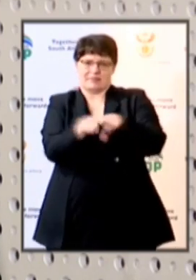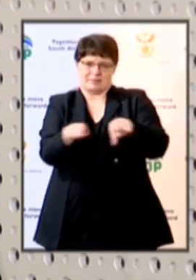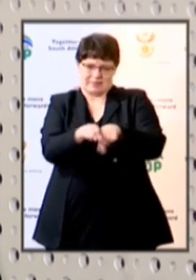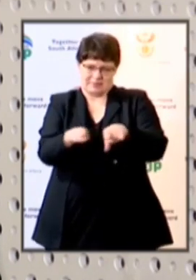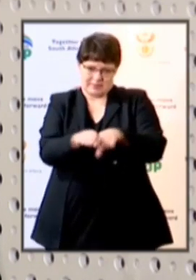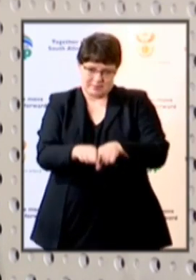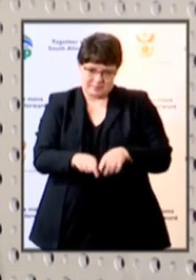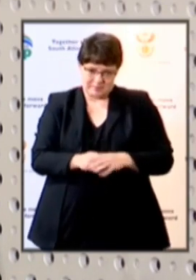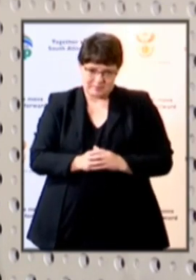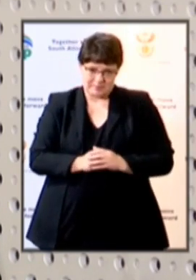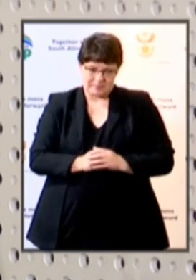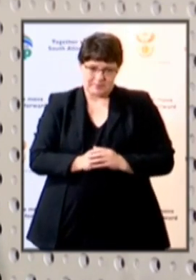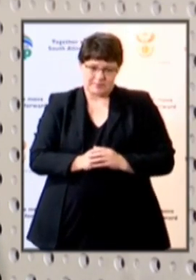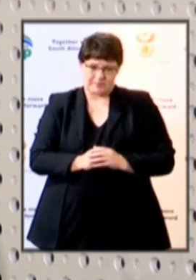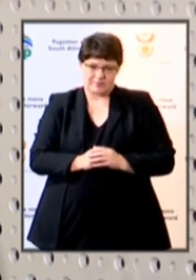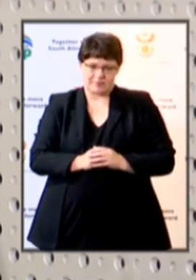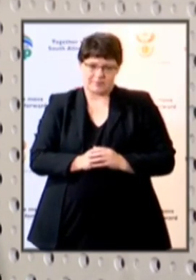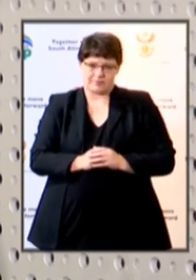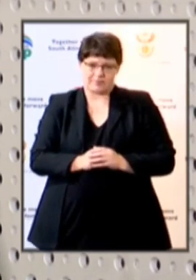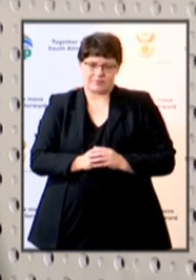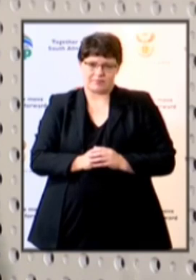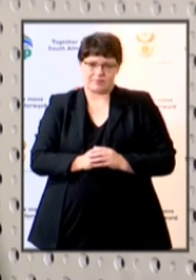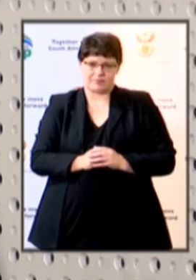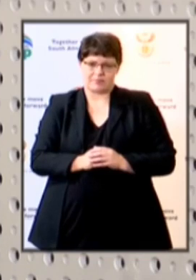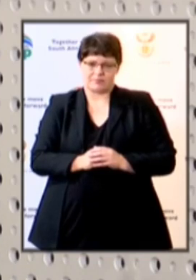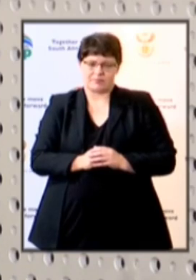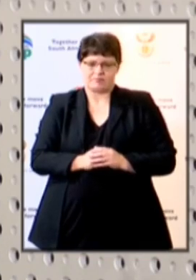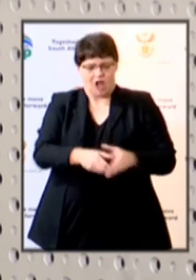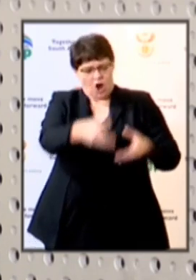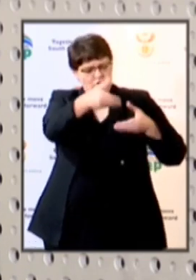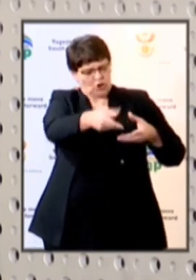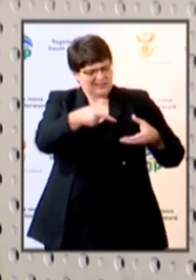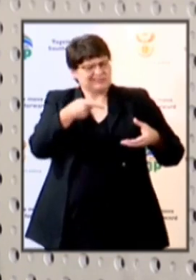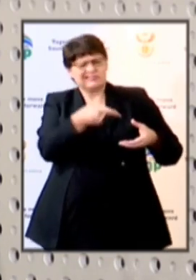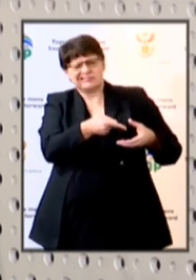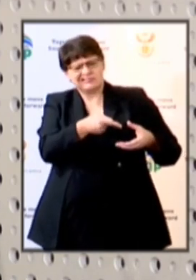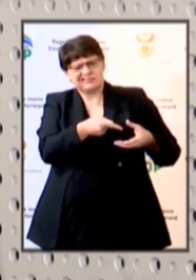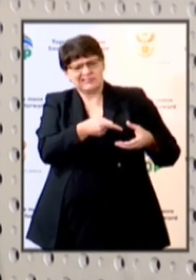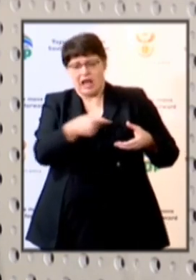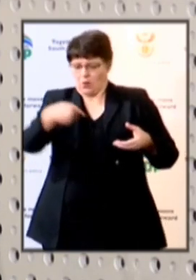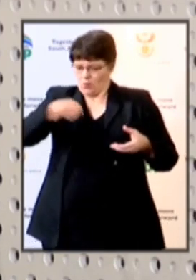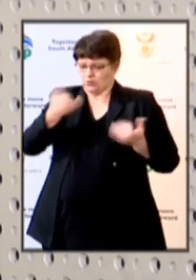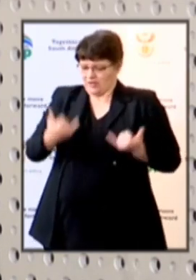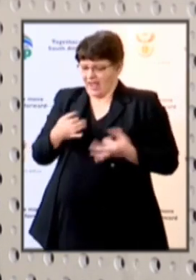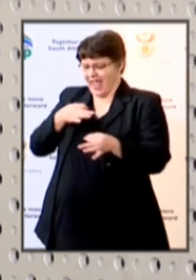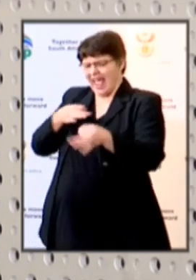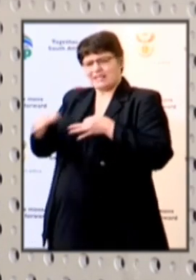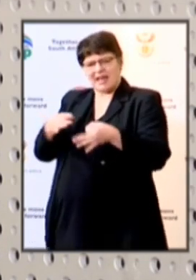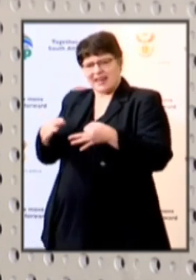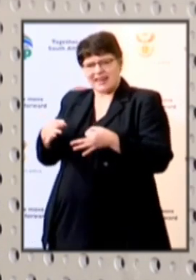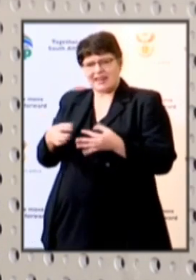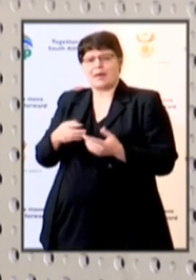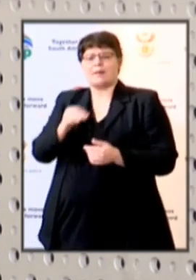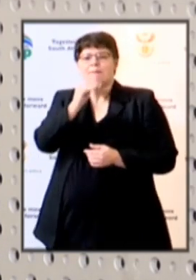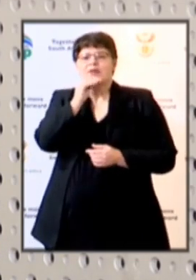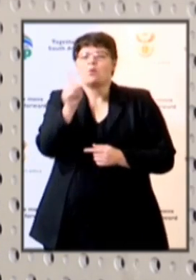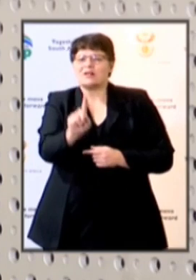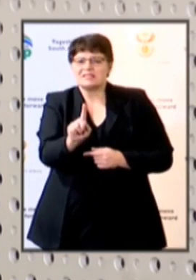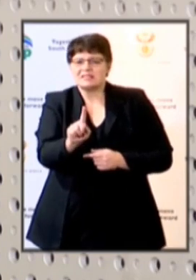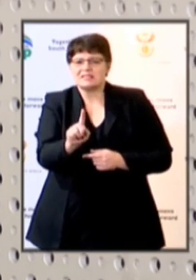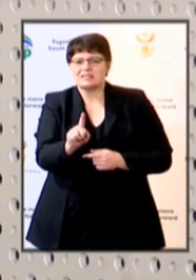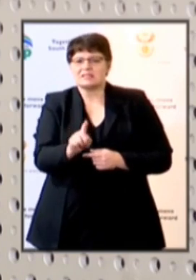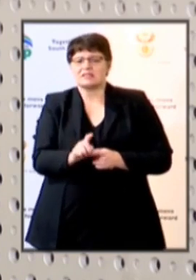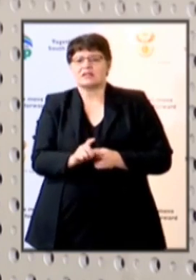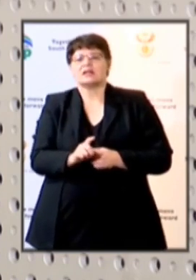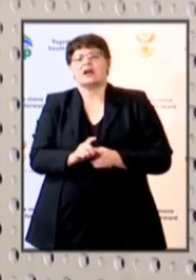it. So what we've outlined today and what the document, the more detailed document, will show is a phasing in of more parts